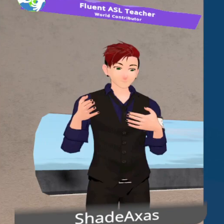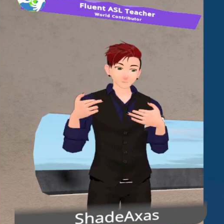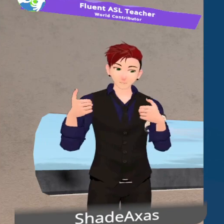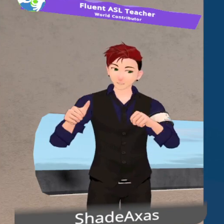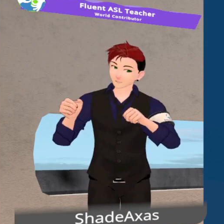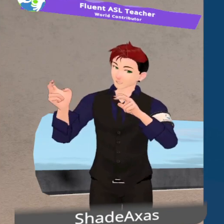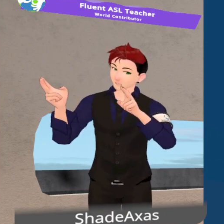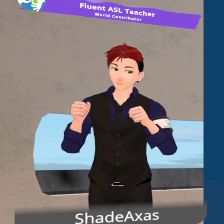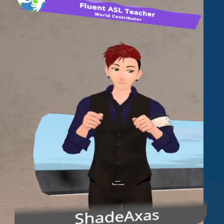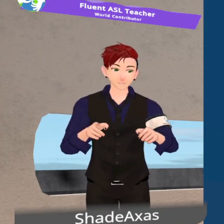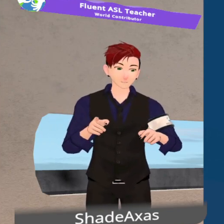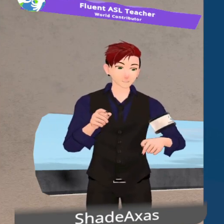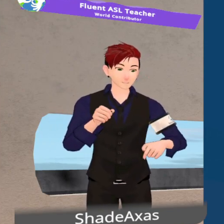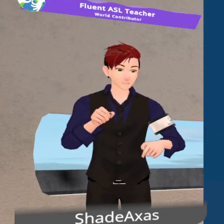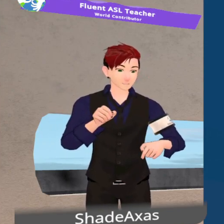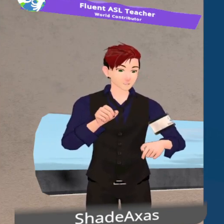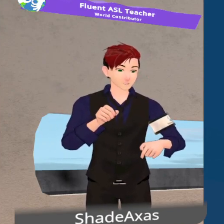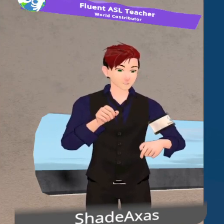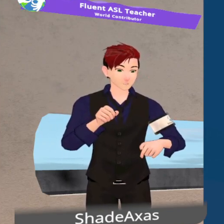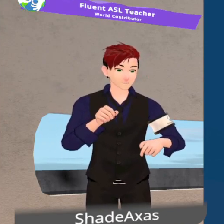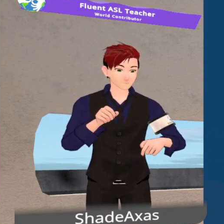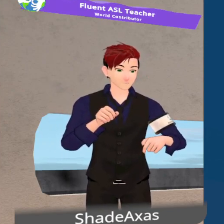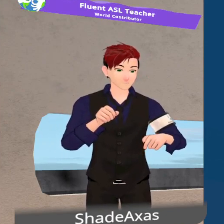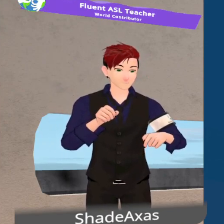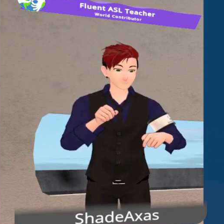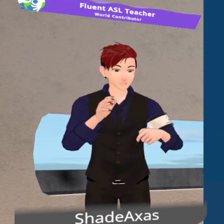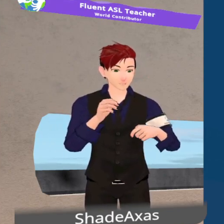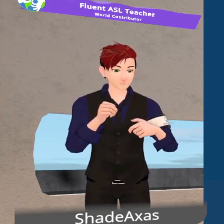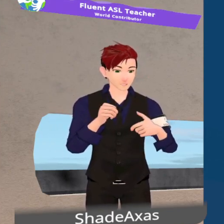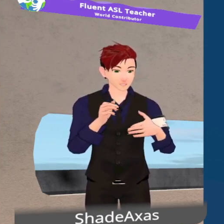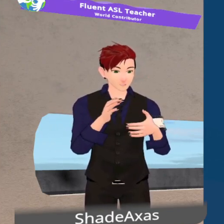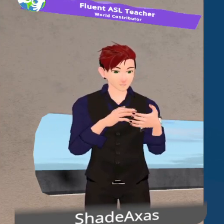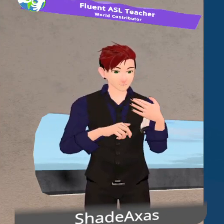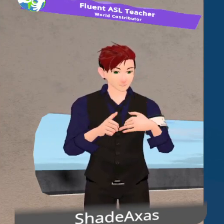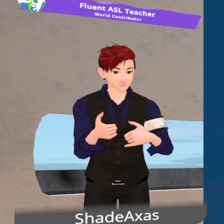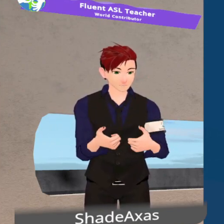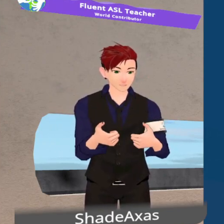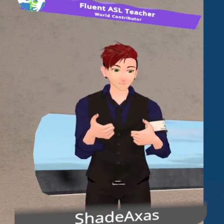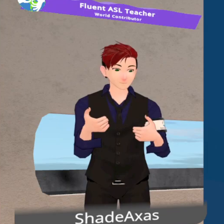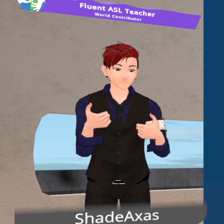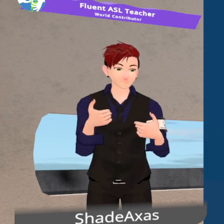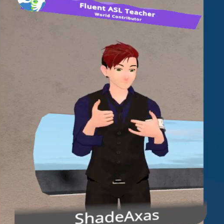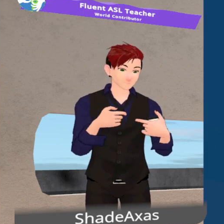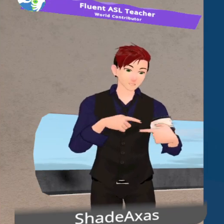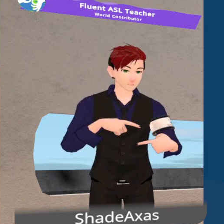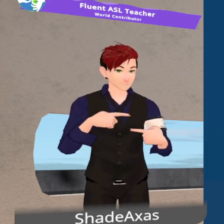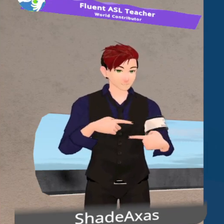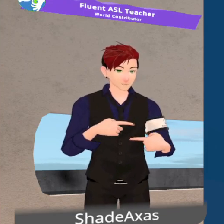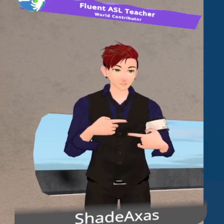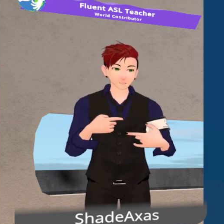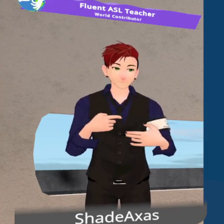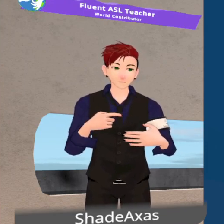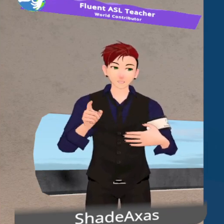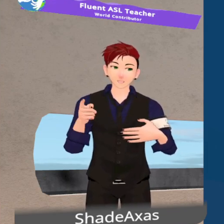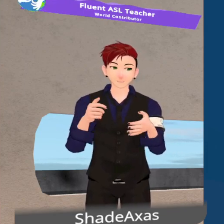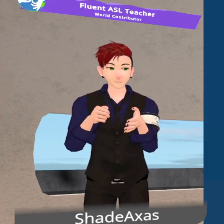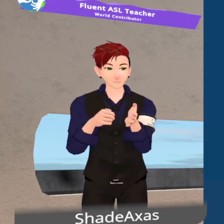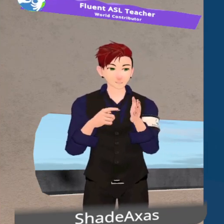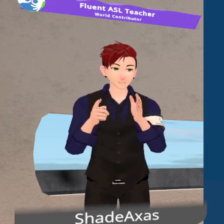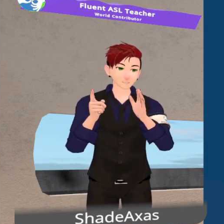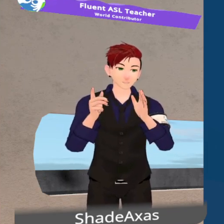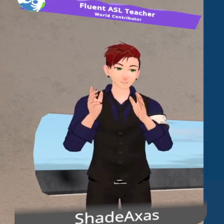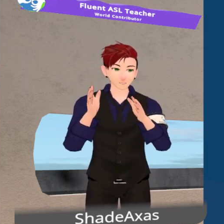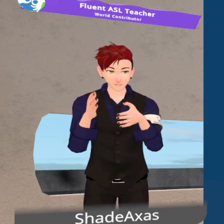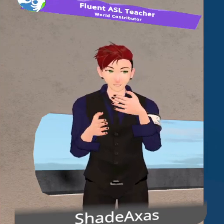life, and trying to translate that to Oculus hand shapes, I was just struggling. They